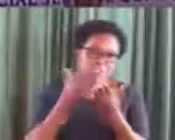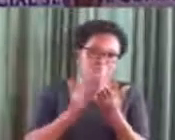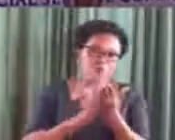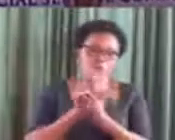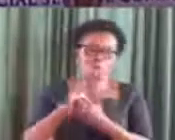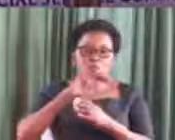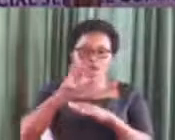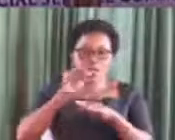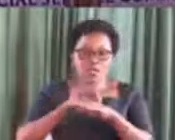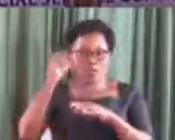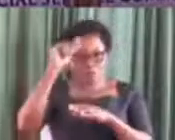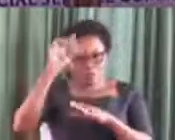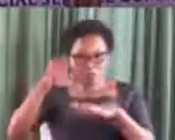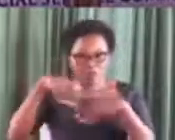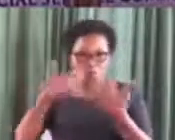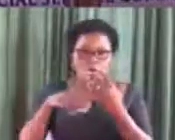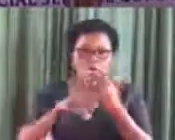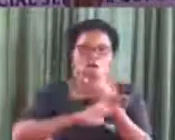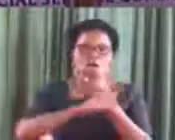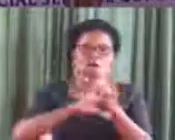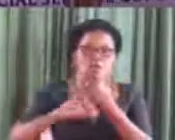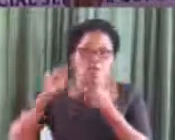county government or